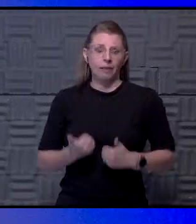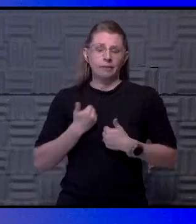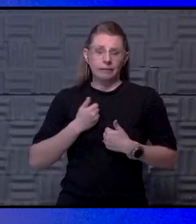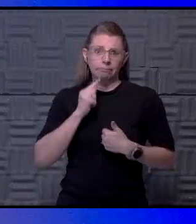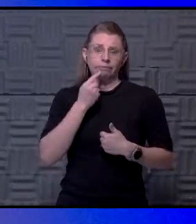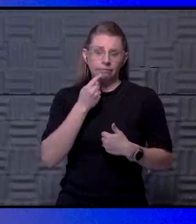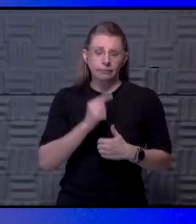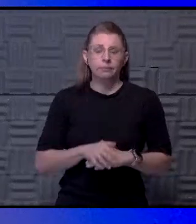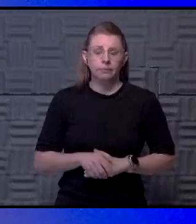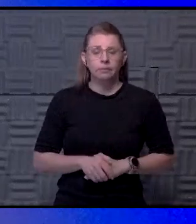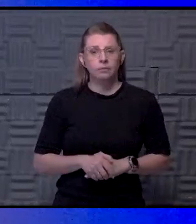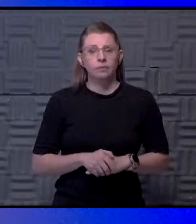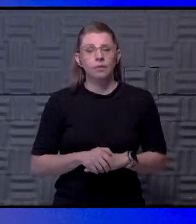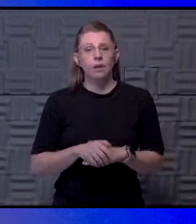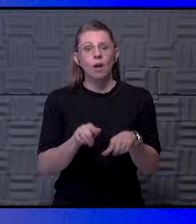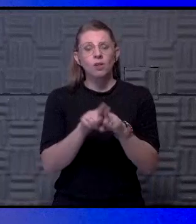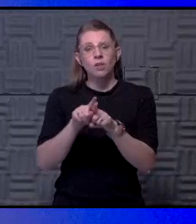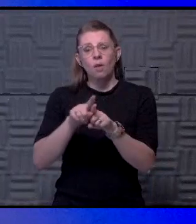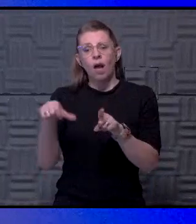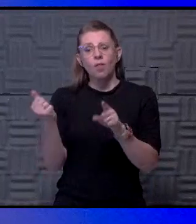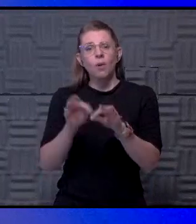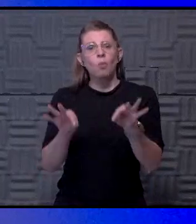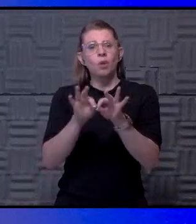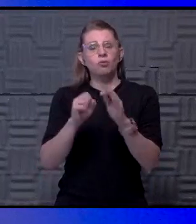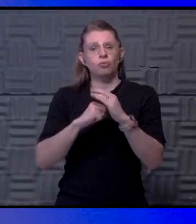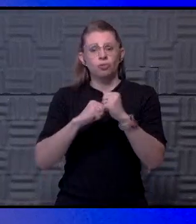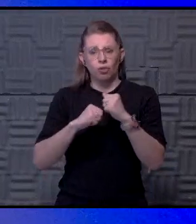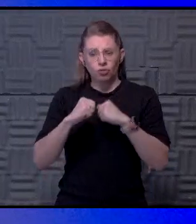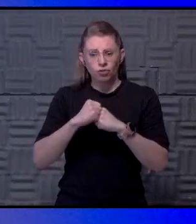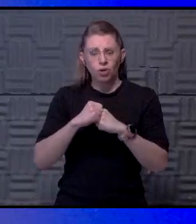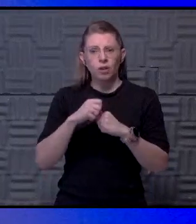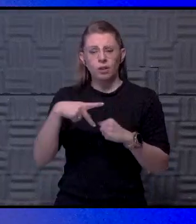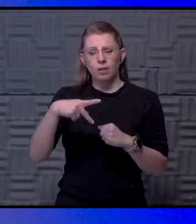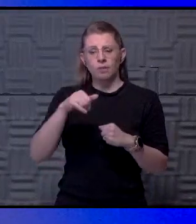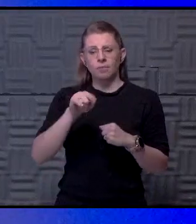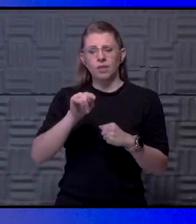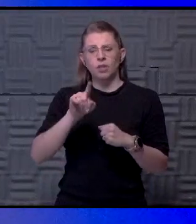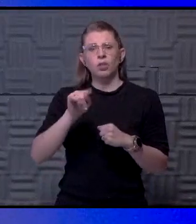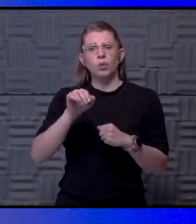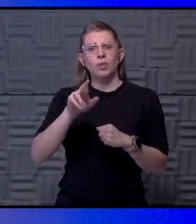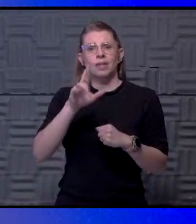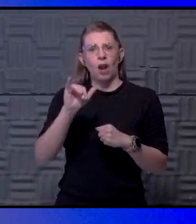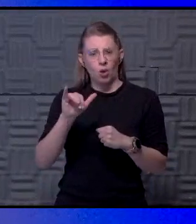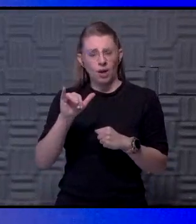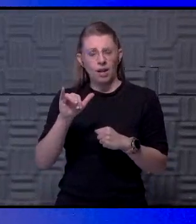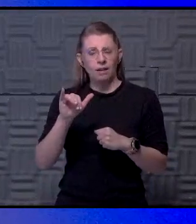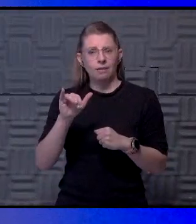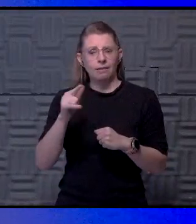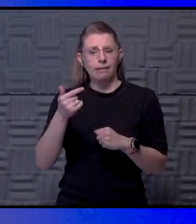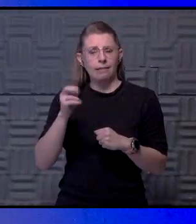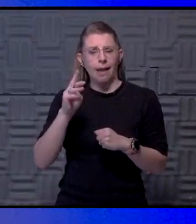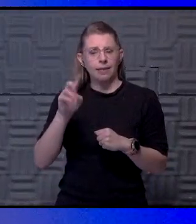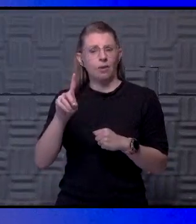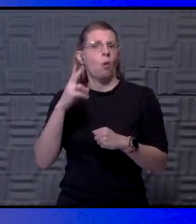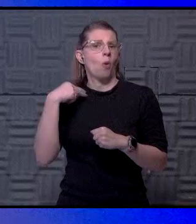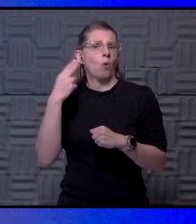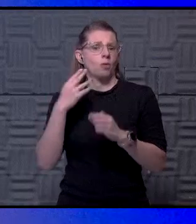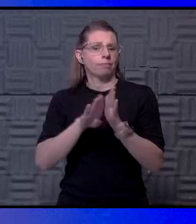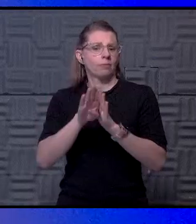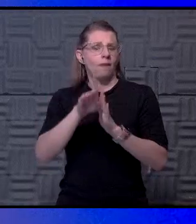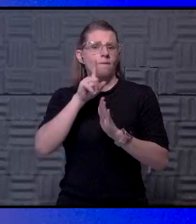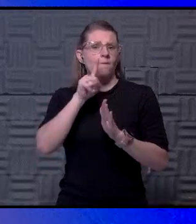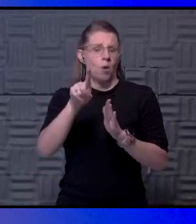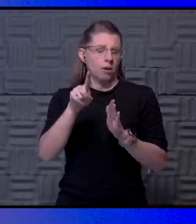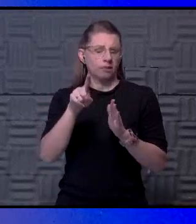But there's also, other important structures, like I mentioned, the pituitary gland that produces a lot of important hormones, like growth hormone, hormones for